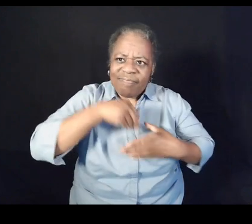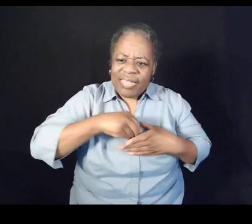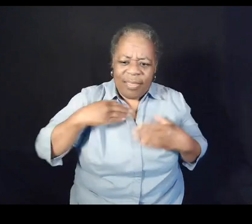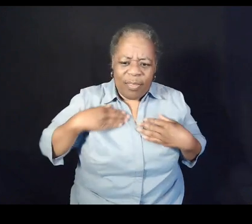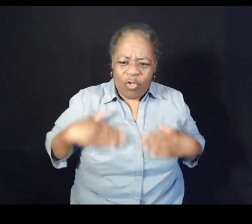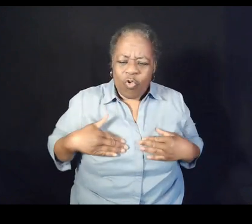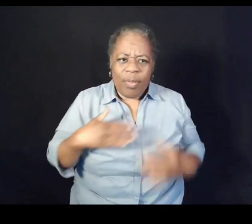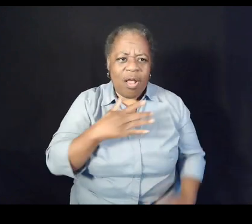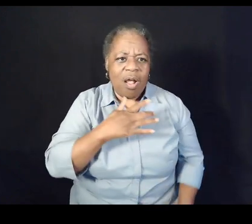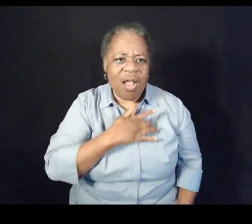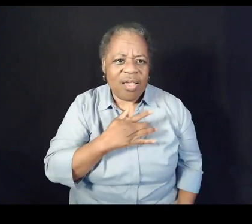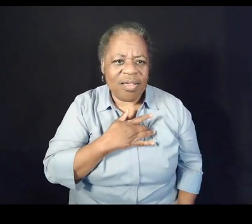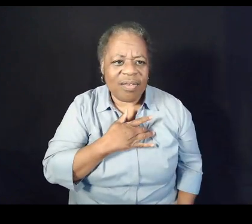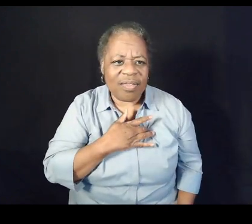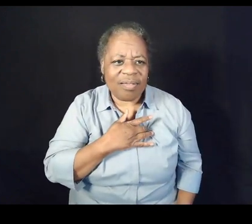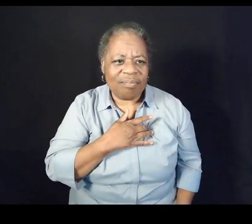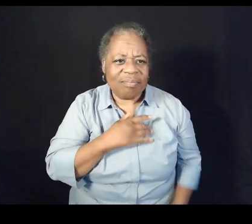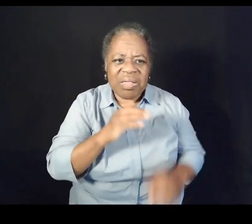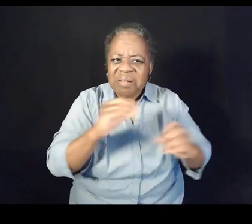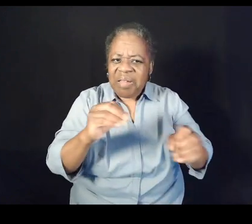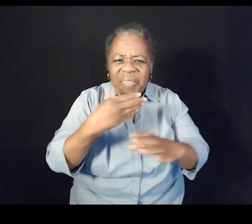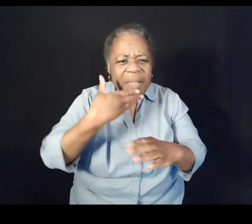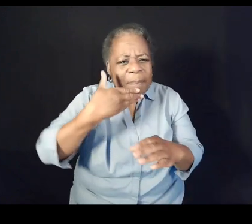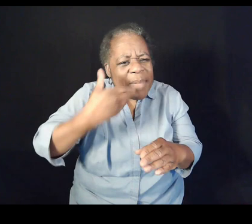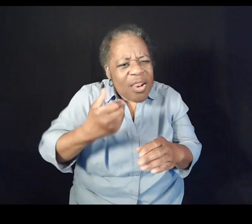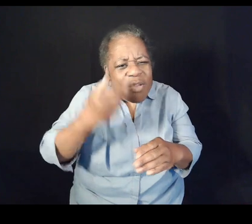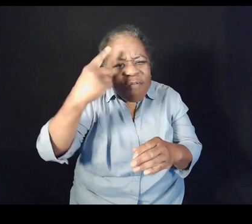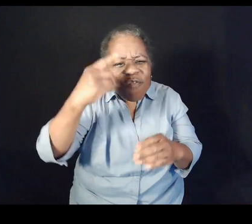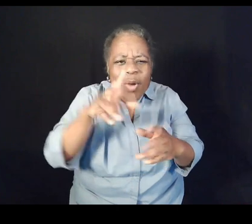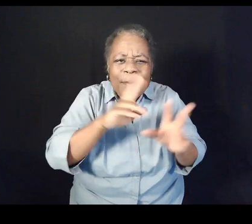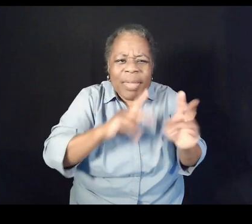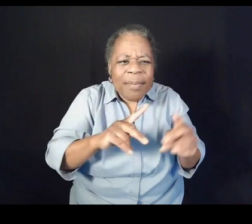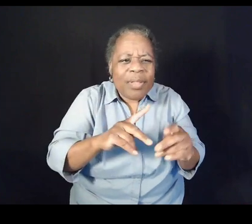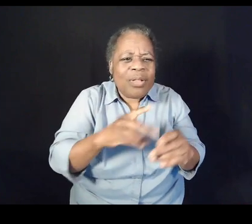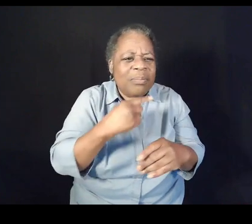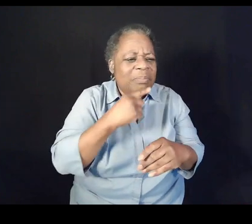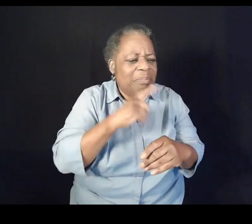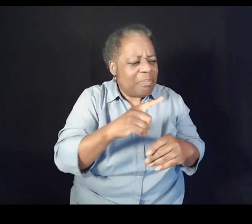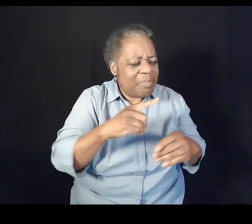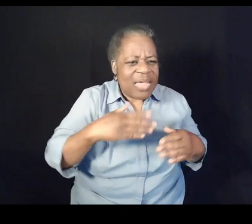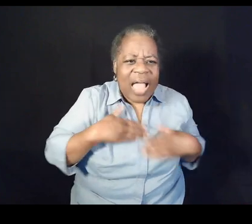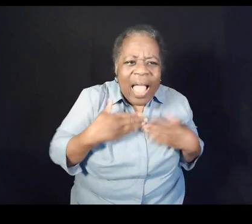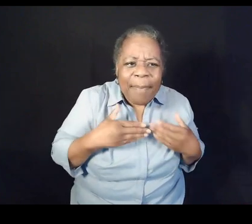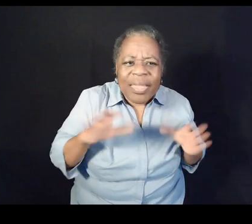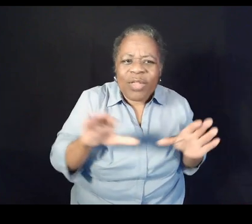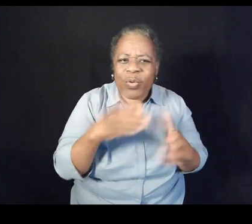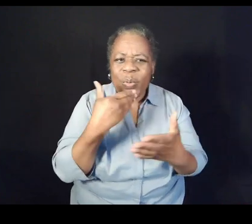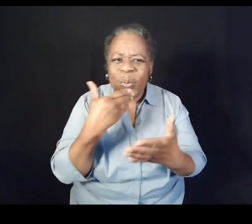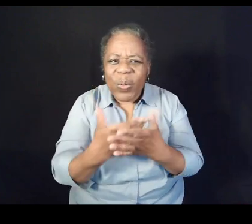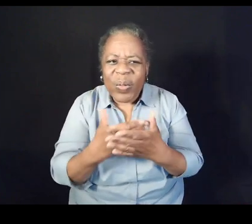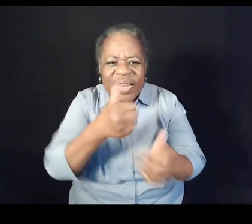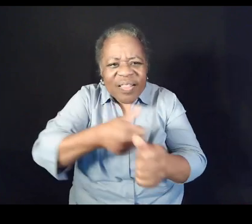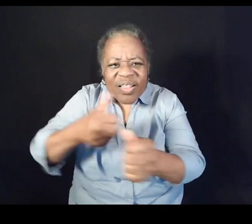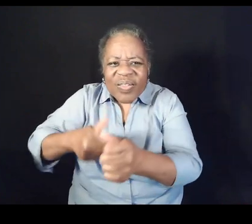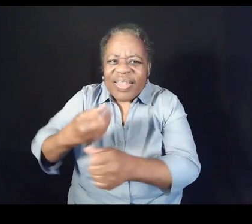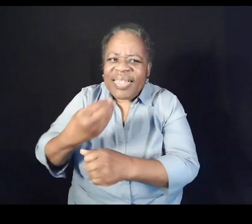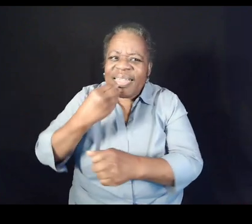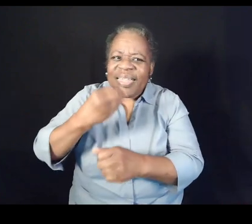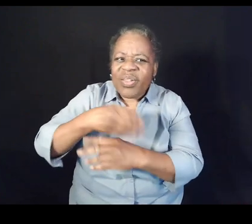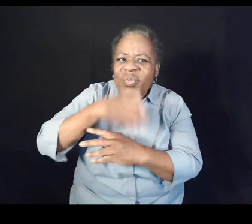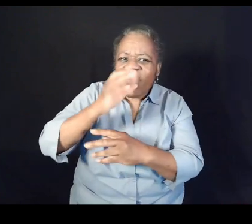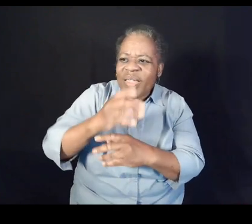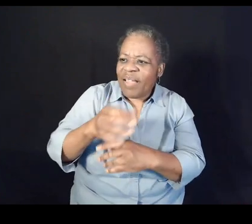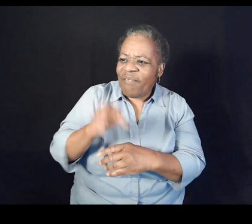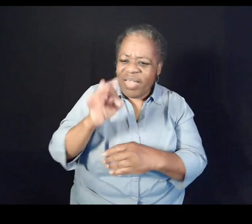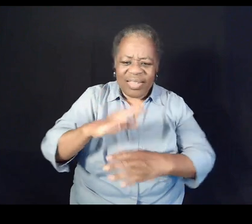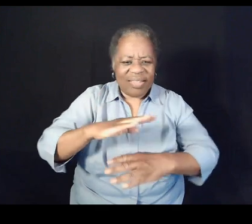I know there is nothing better for people than to be happy and do good while they live, that each of them may eat and drink and find satisfaction in